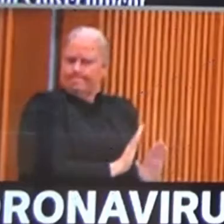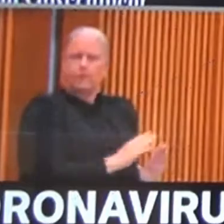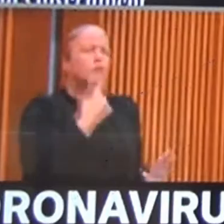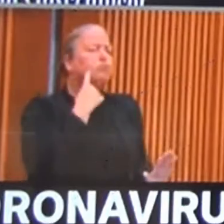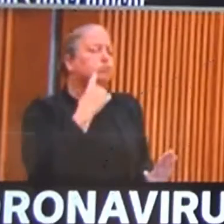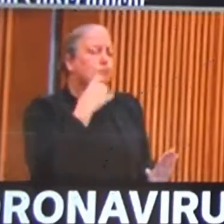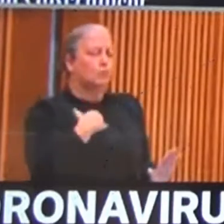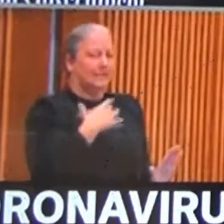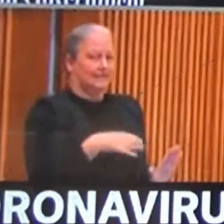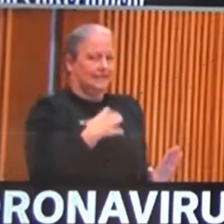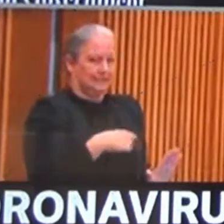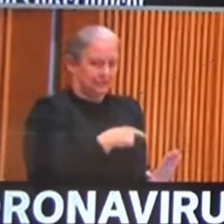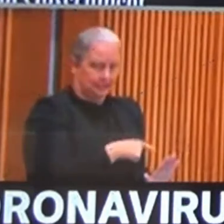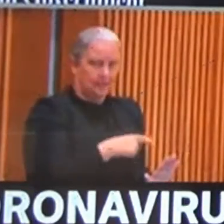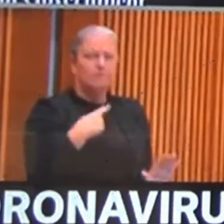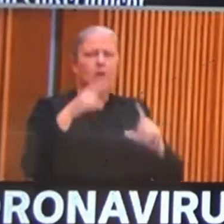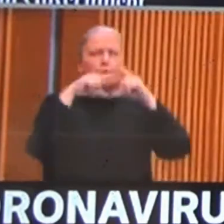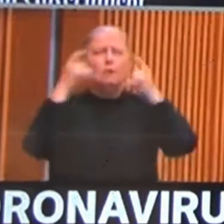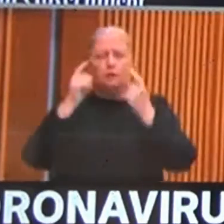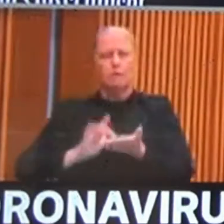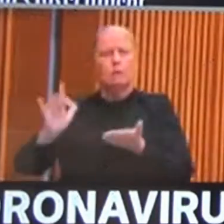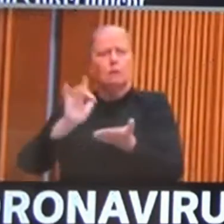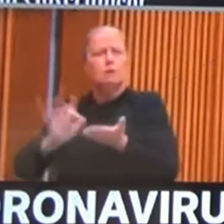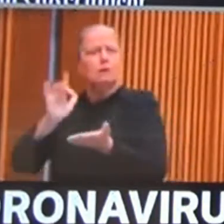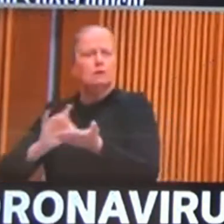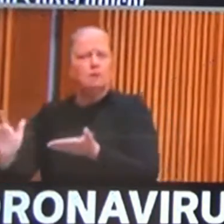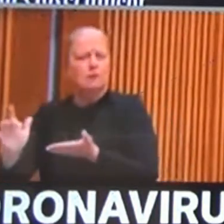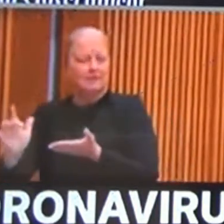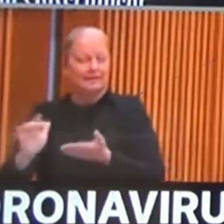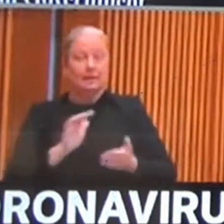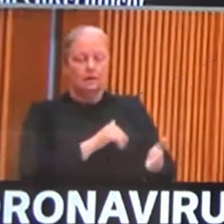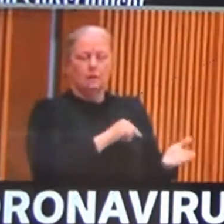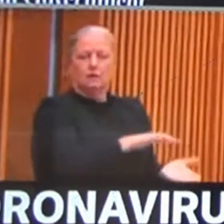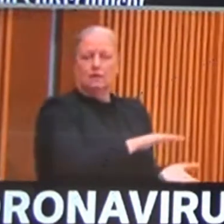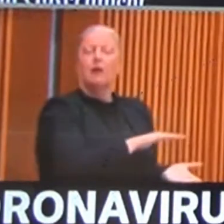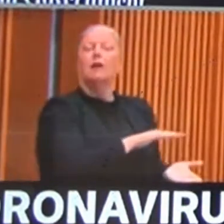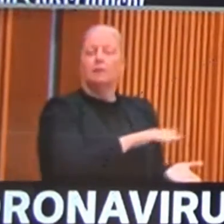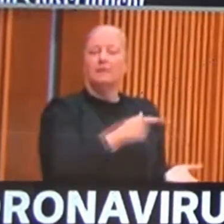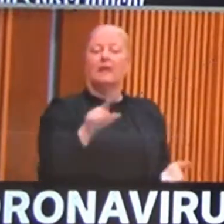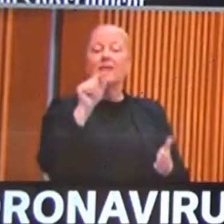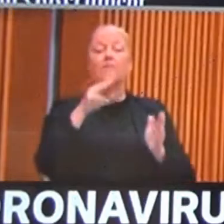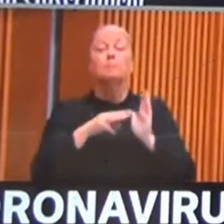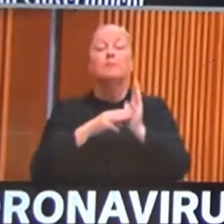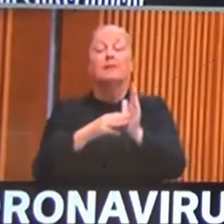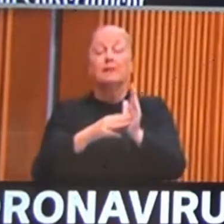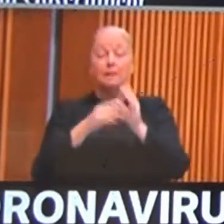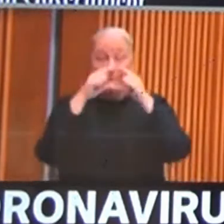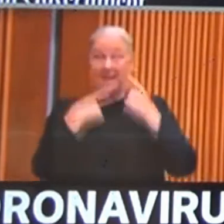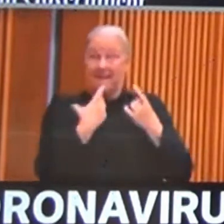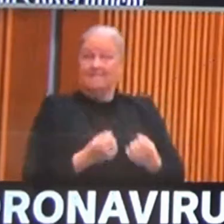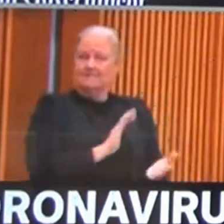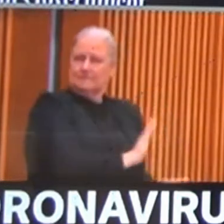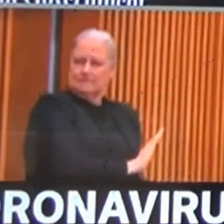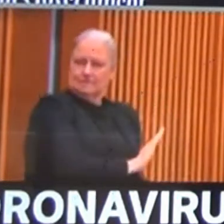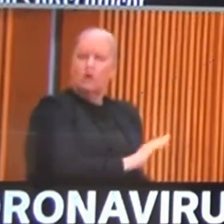Because of the success of that air bridge, we're able to provide this second round of 11 million masks, and more